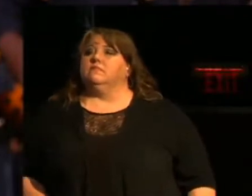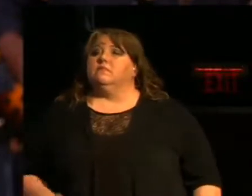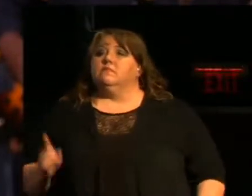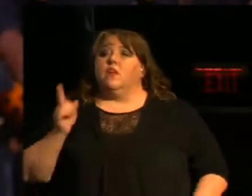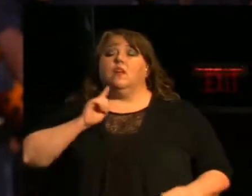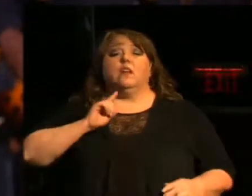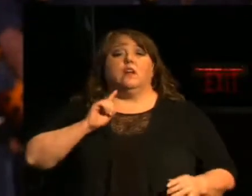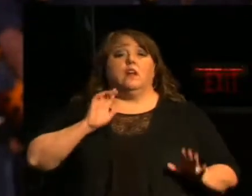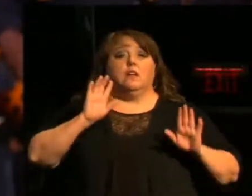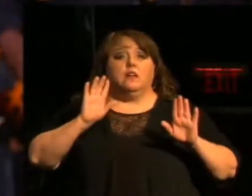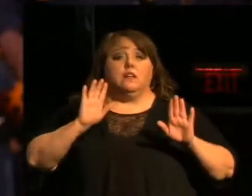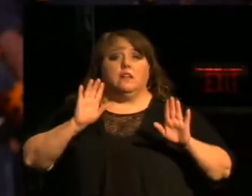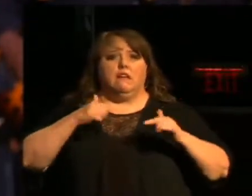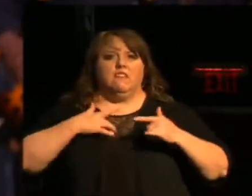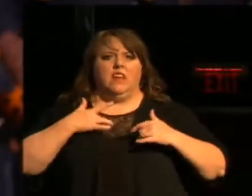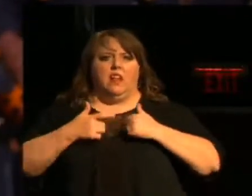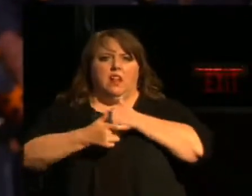pocket.